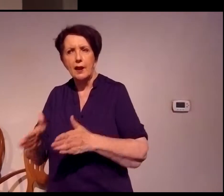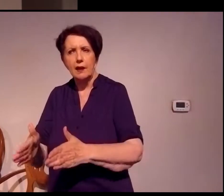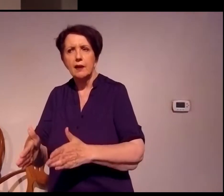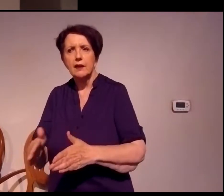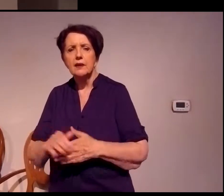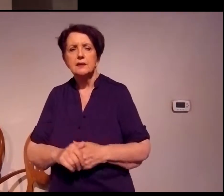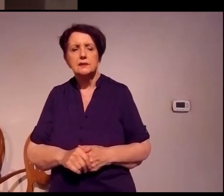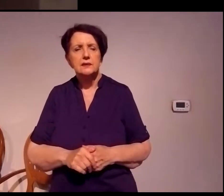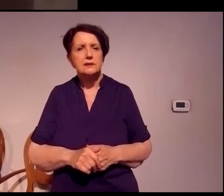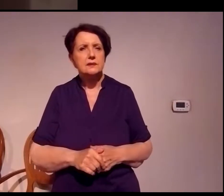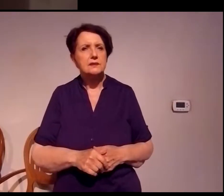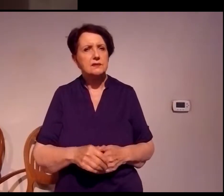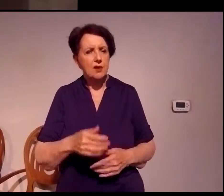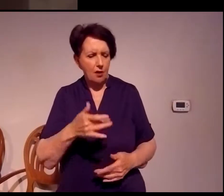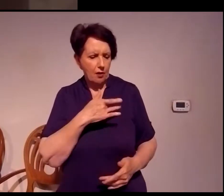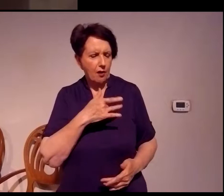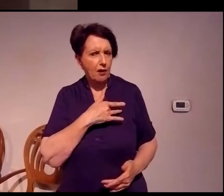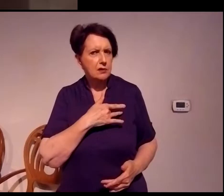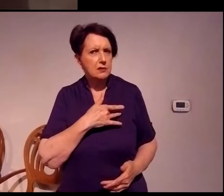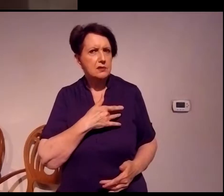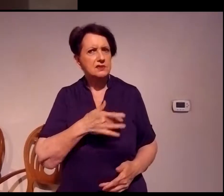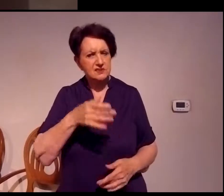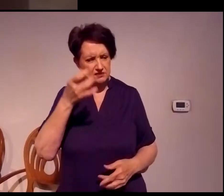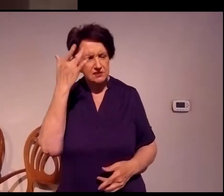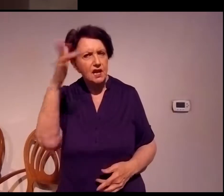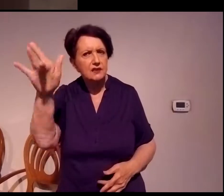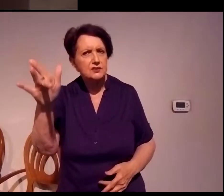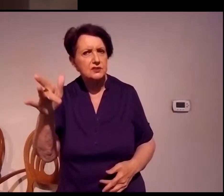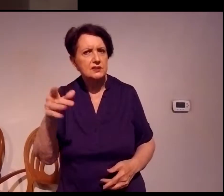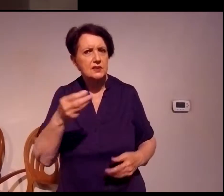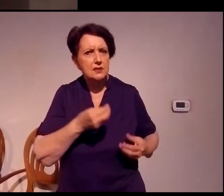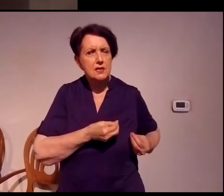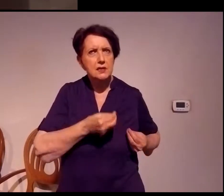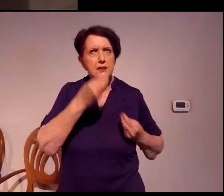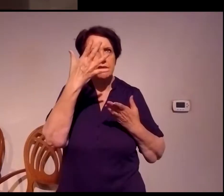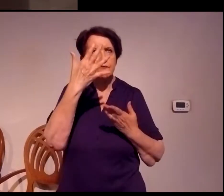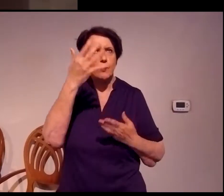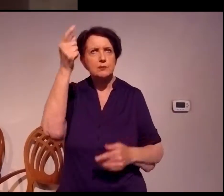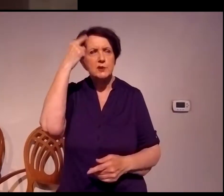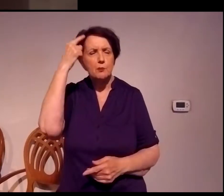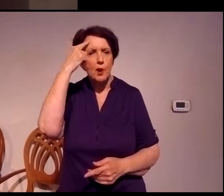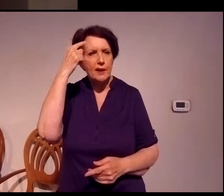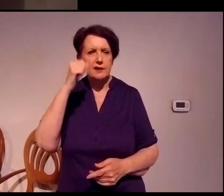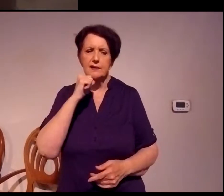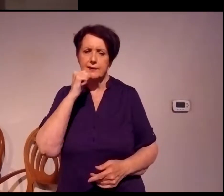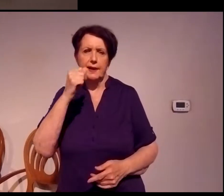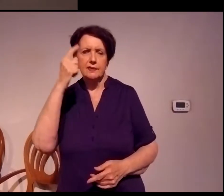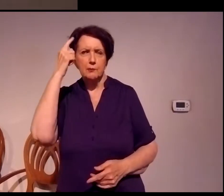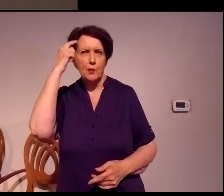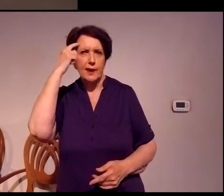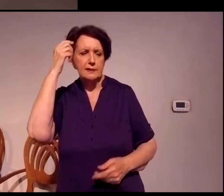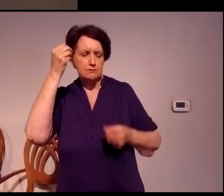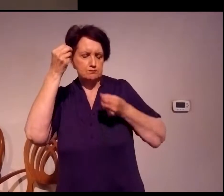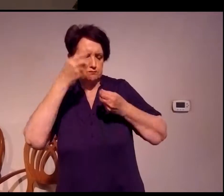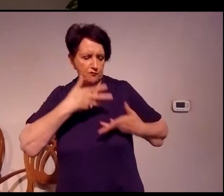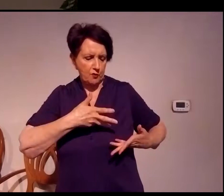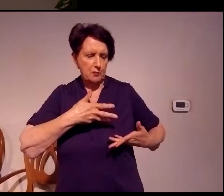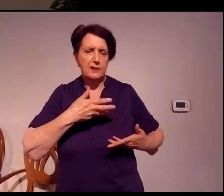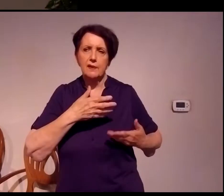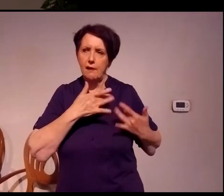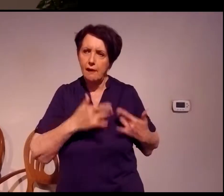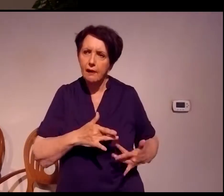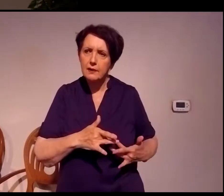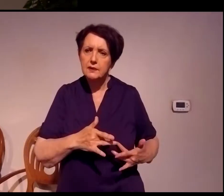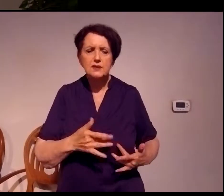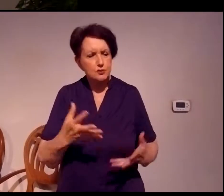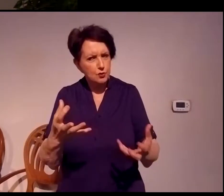that the heart is intelligent, that it informs the brain, not the other way around. So we want to be connected